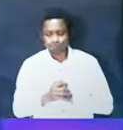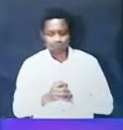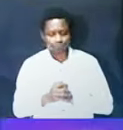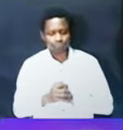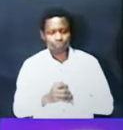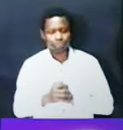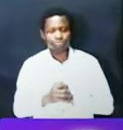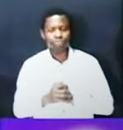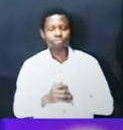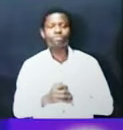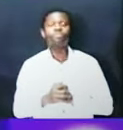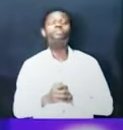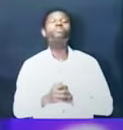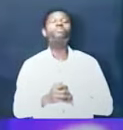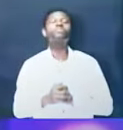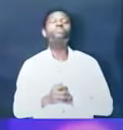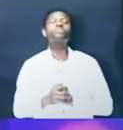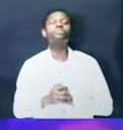earth.